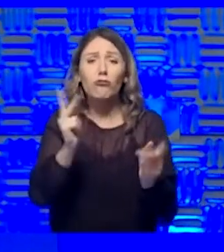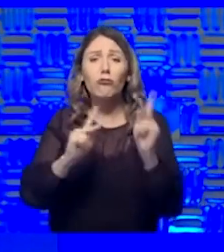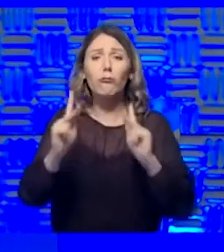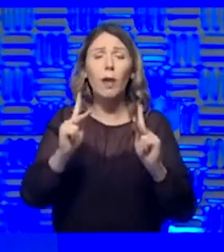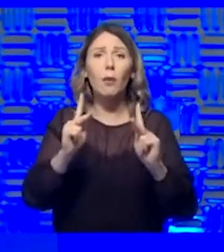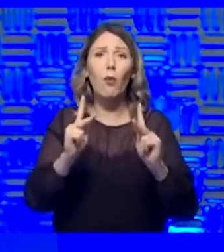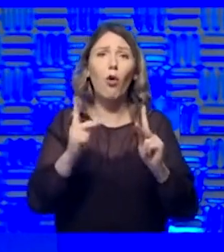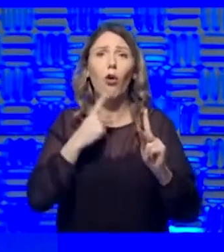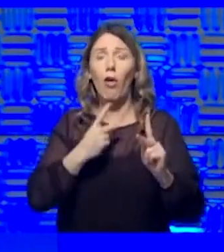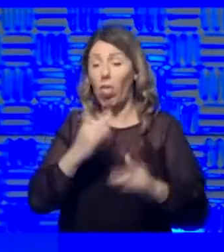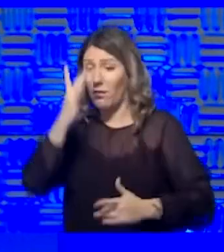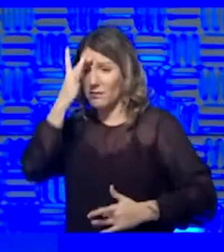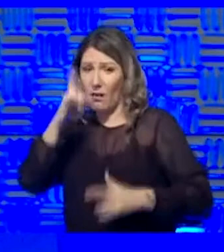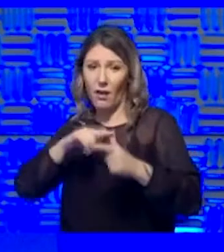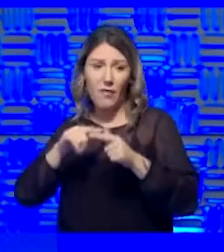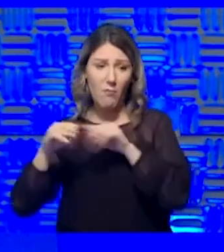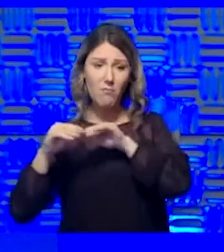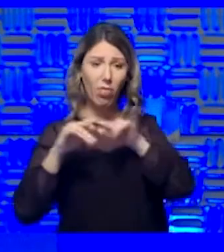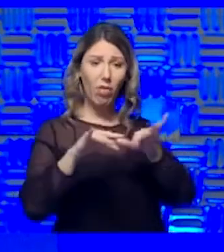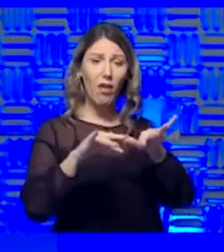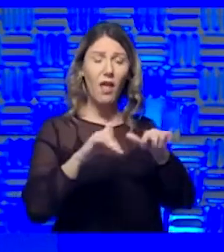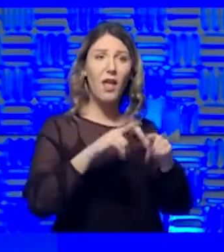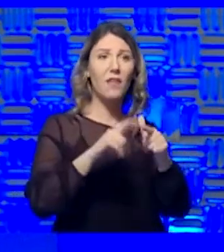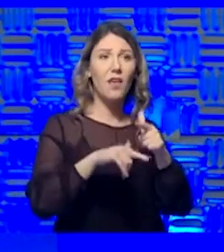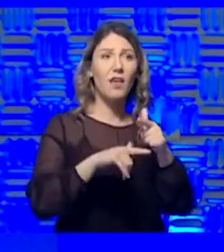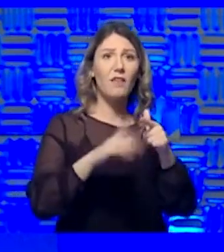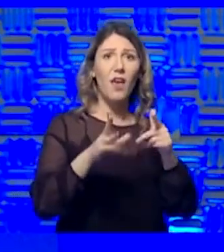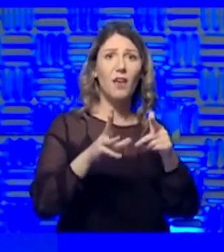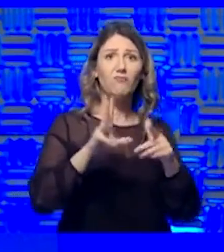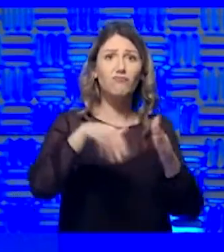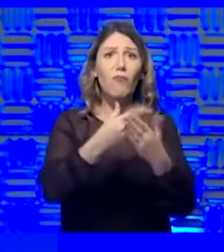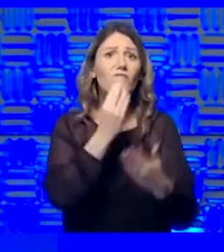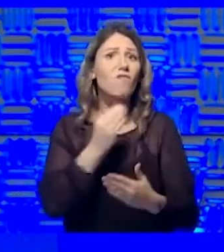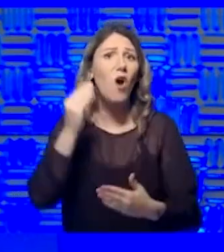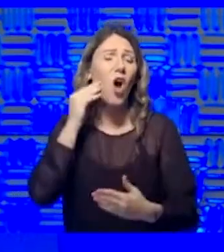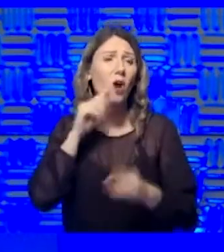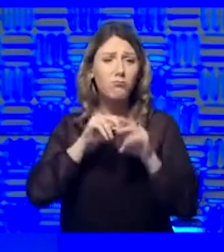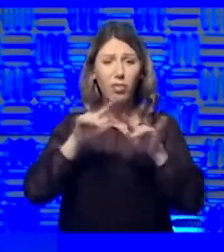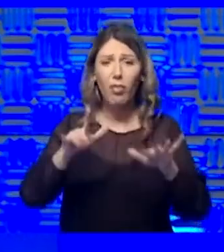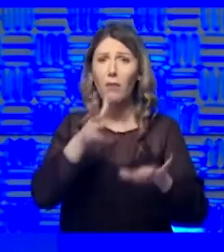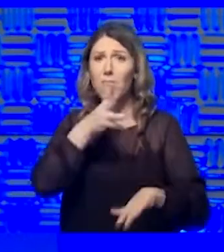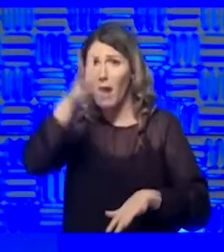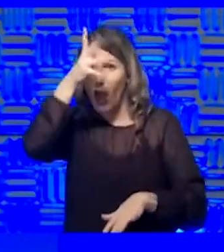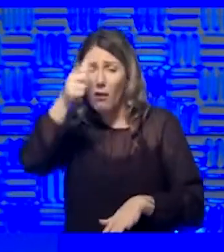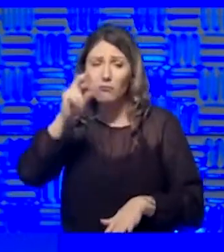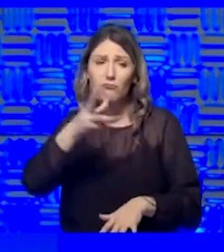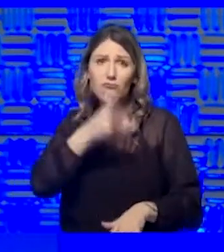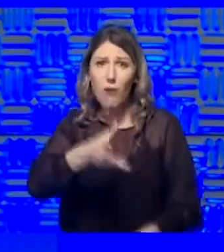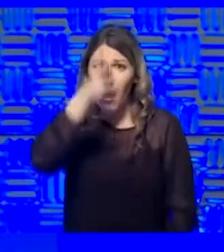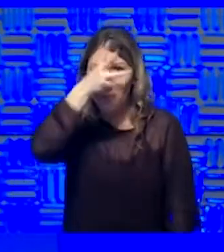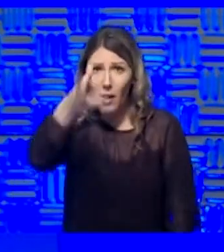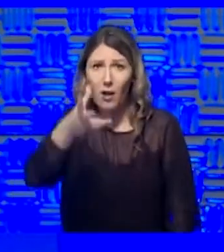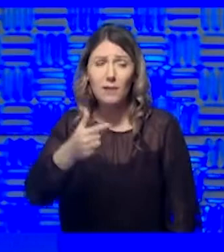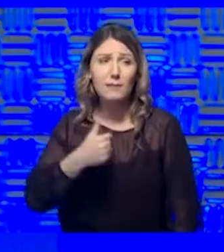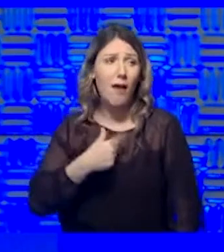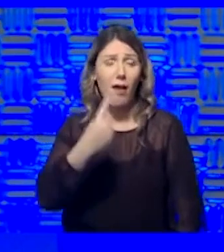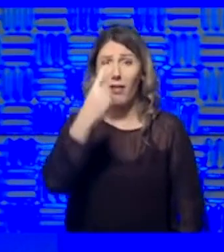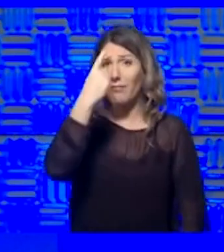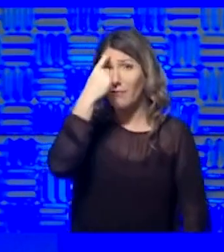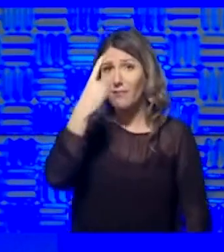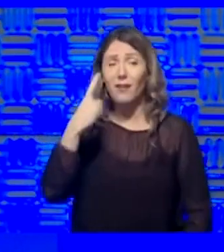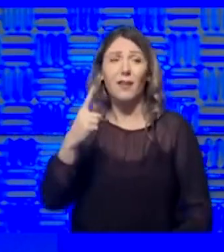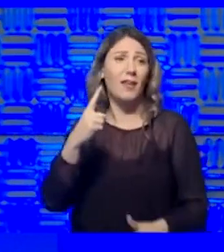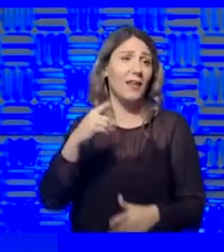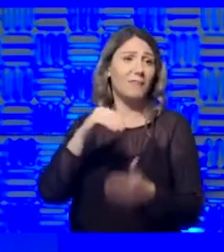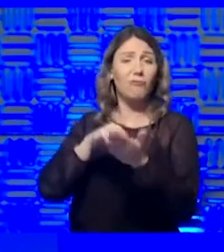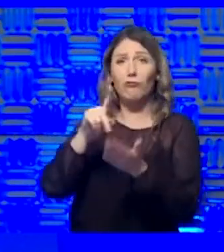to mom and dad, to grandma, to grandpa. You know, I do think Governor Kelly and Secretary Dr. Norman were ahead of the curve